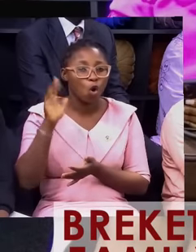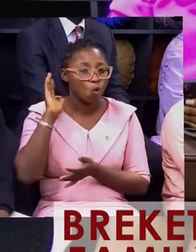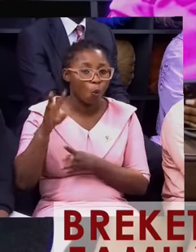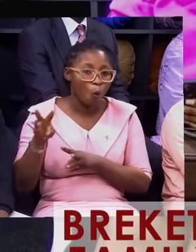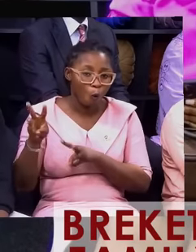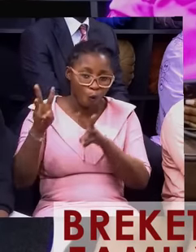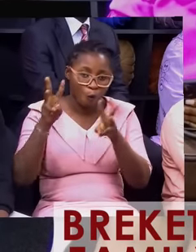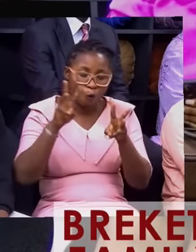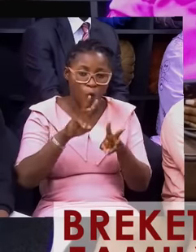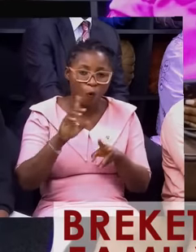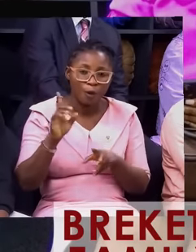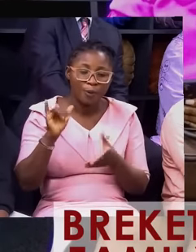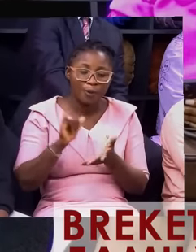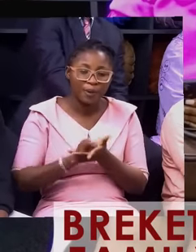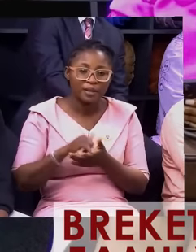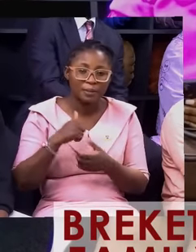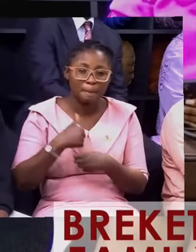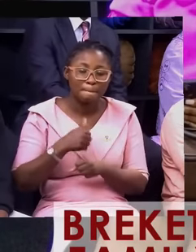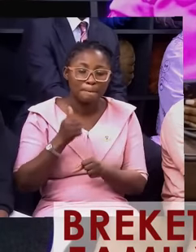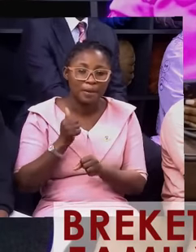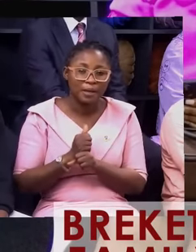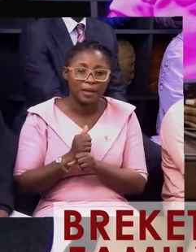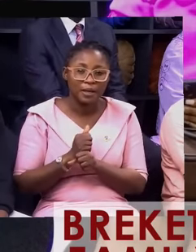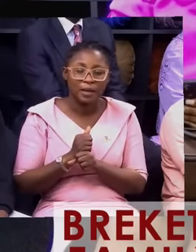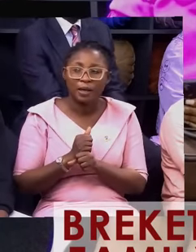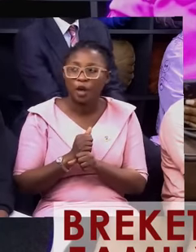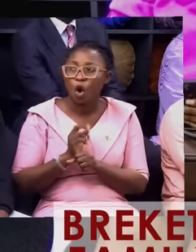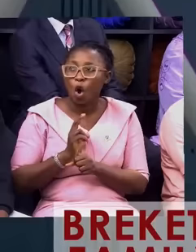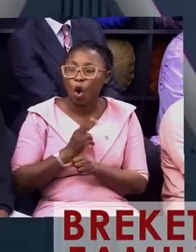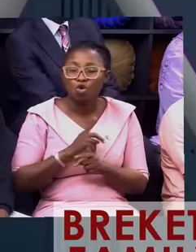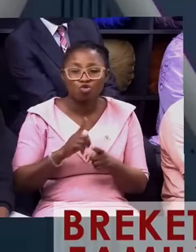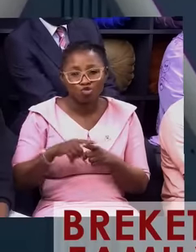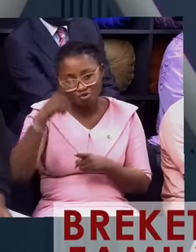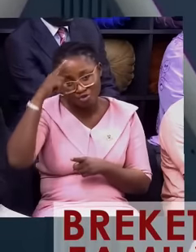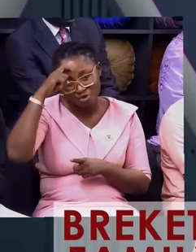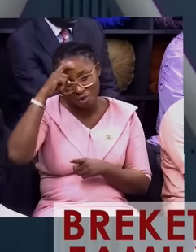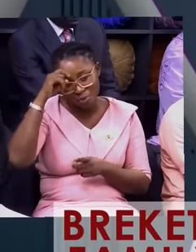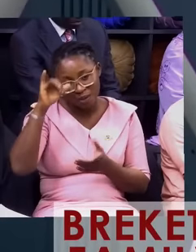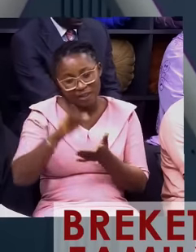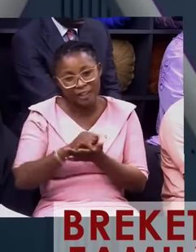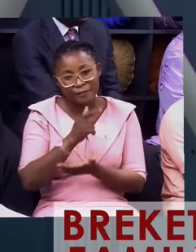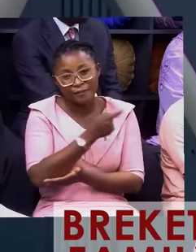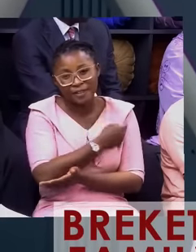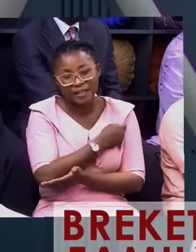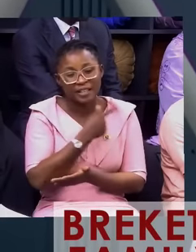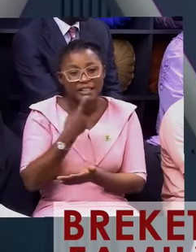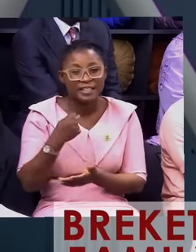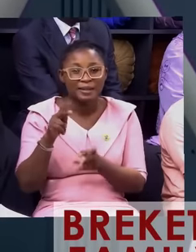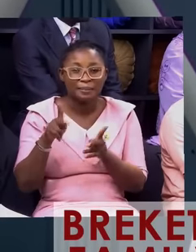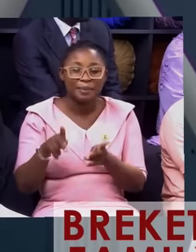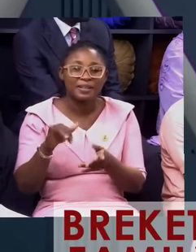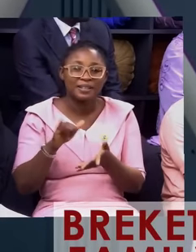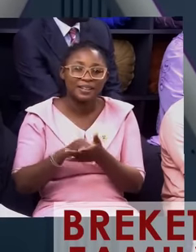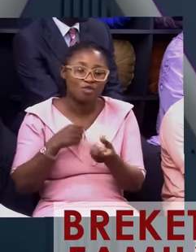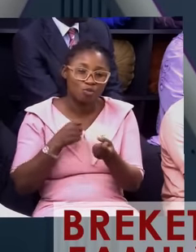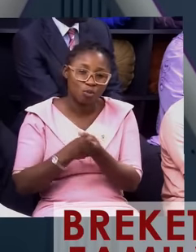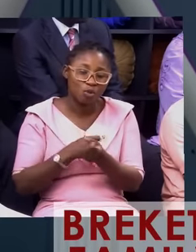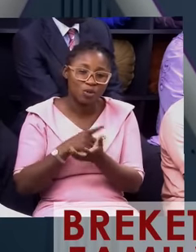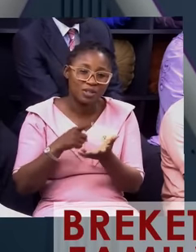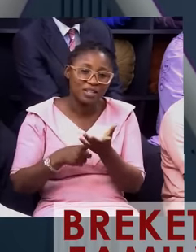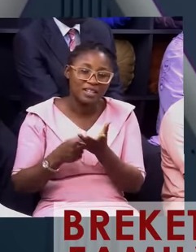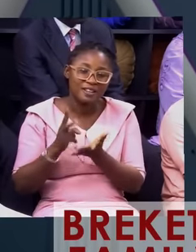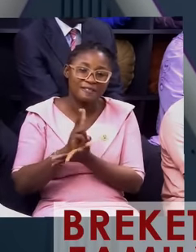watch we make We Begin suspect the vaccine the person sponsor donate this